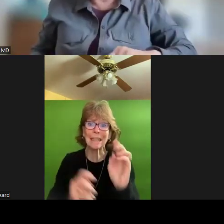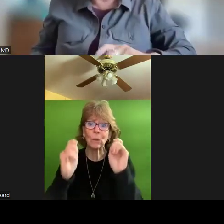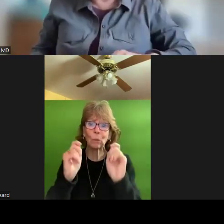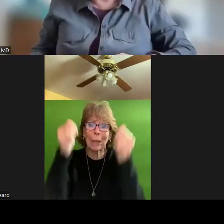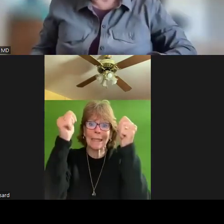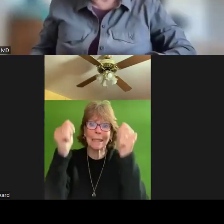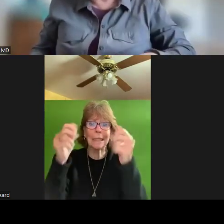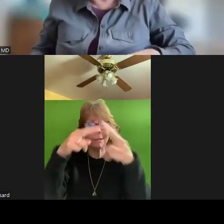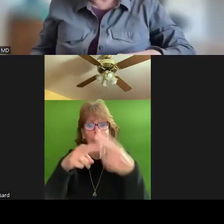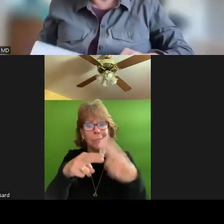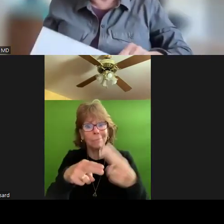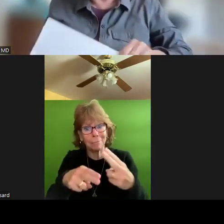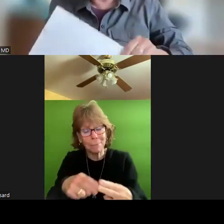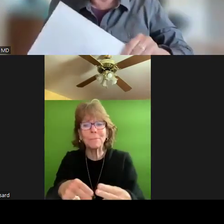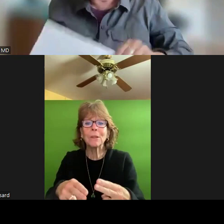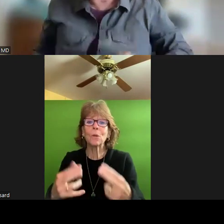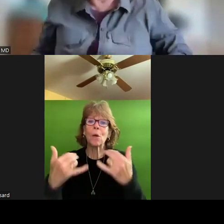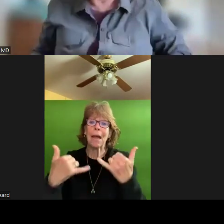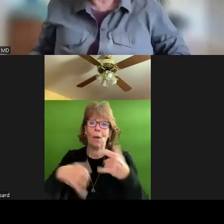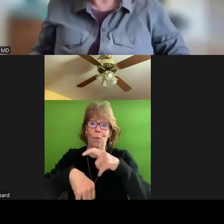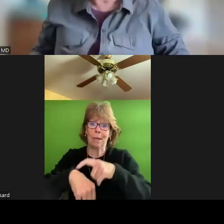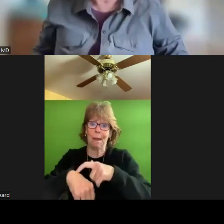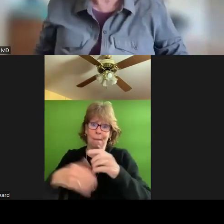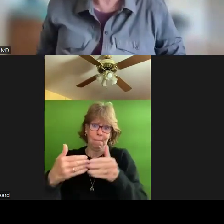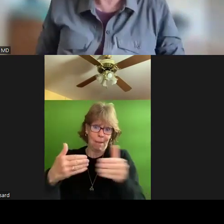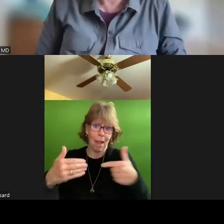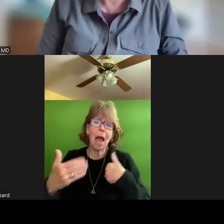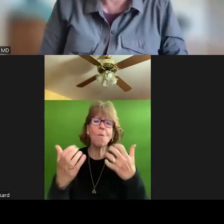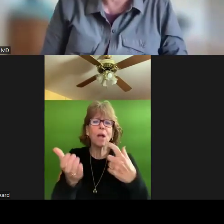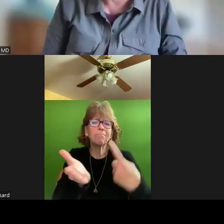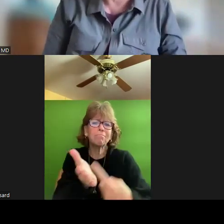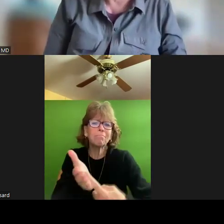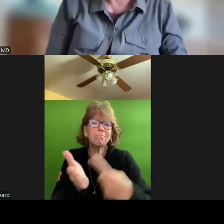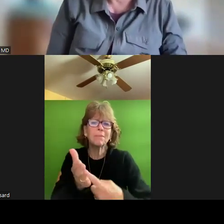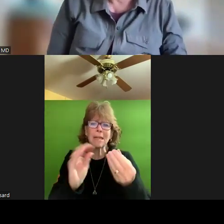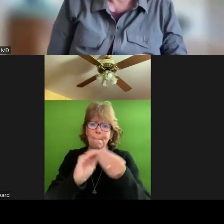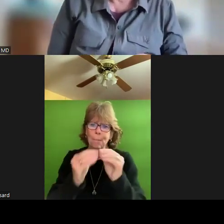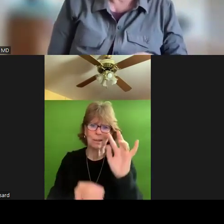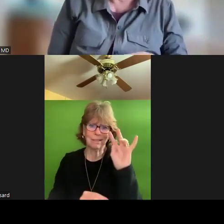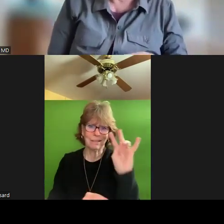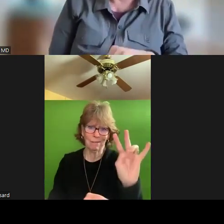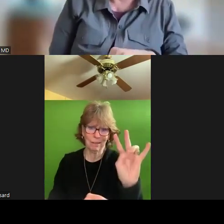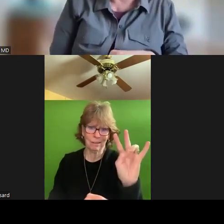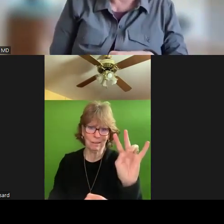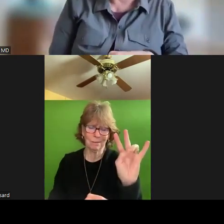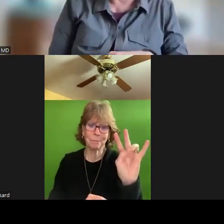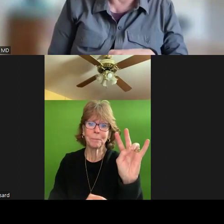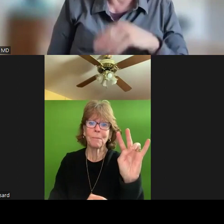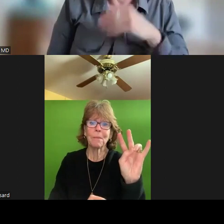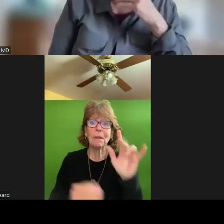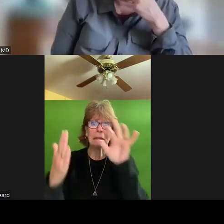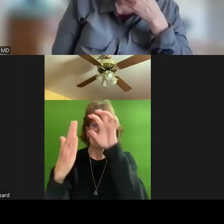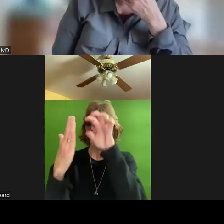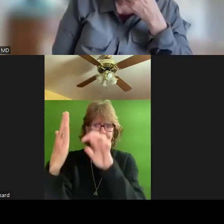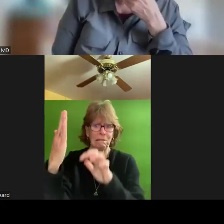spend the remainder of my time talking about recommendation number 7. So there's a lot of content